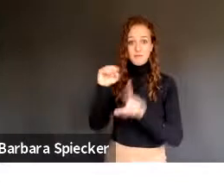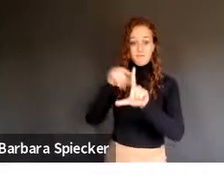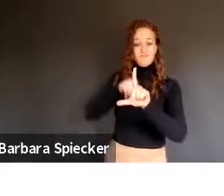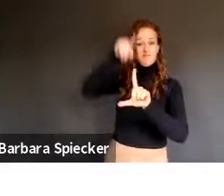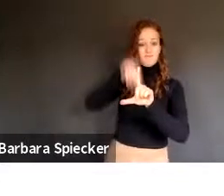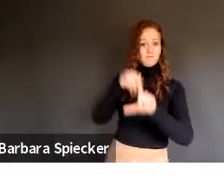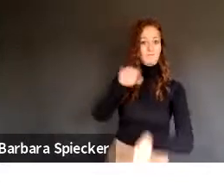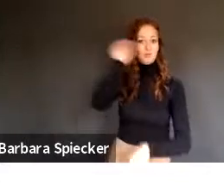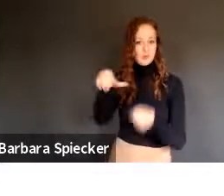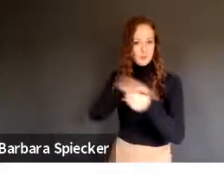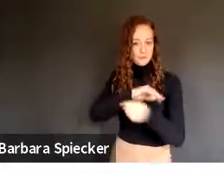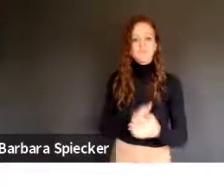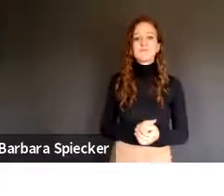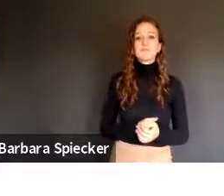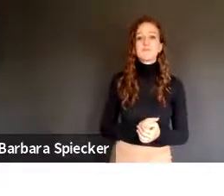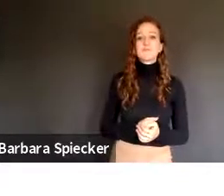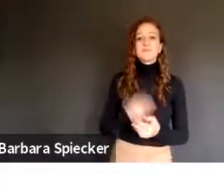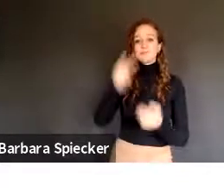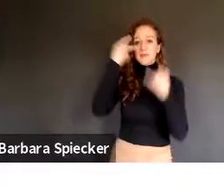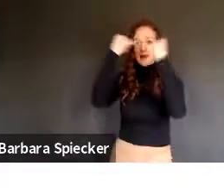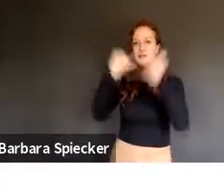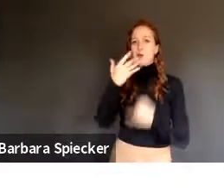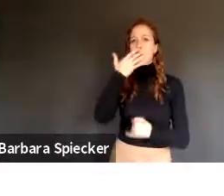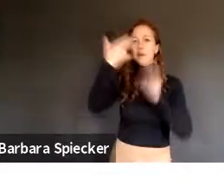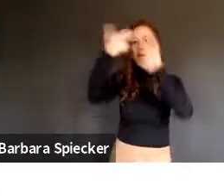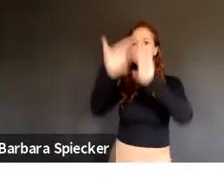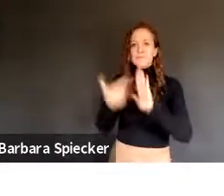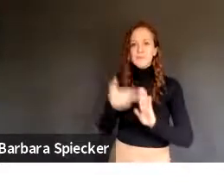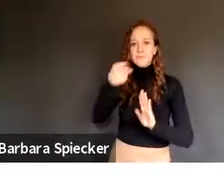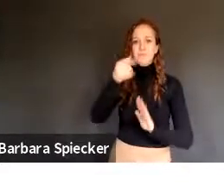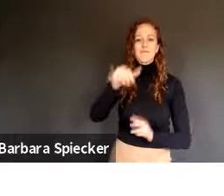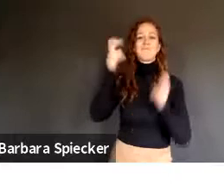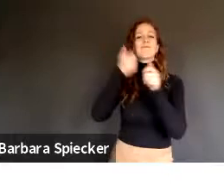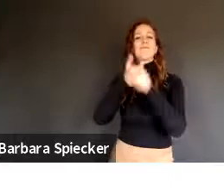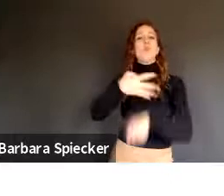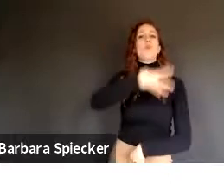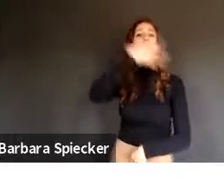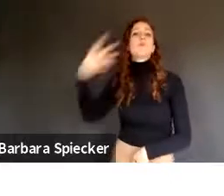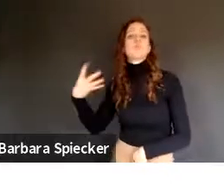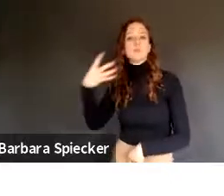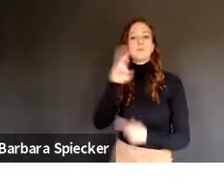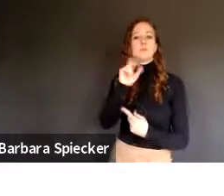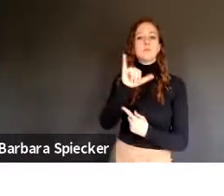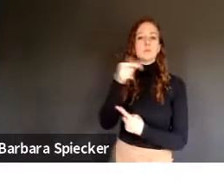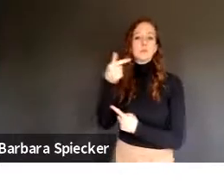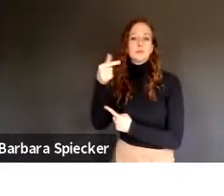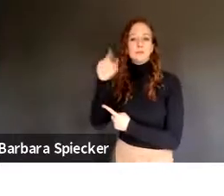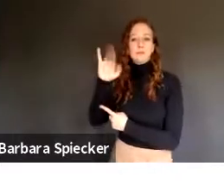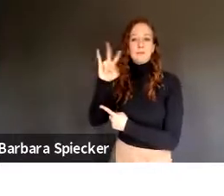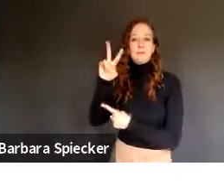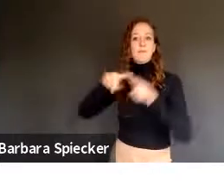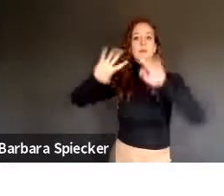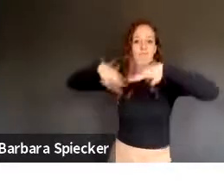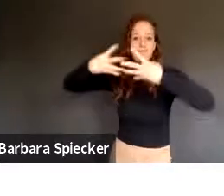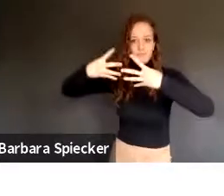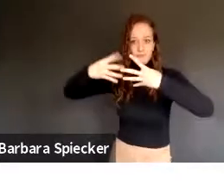values indicating the warmer El Nino phase. And percent cover is on the Y. The color code on the far right, you see